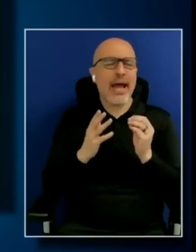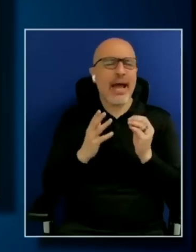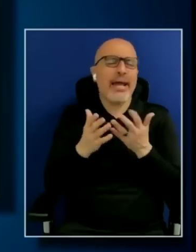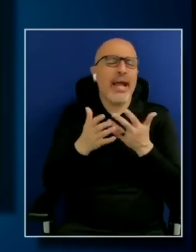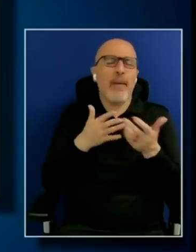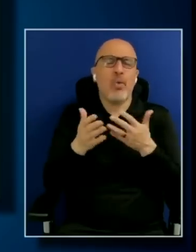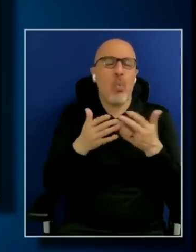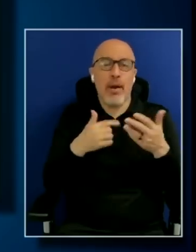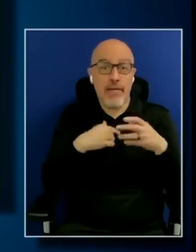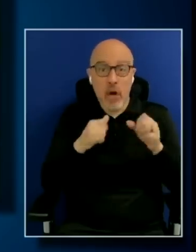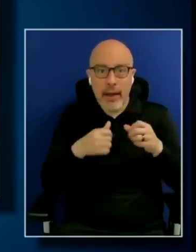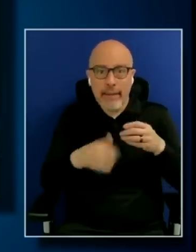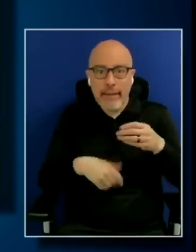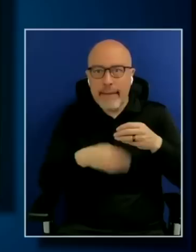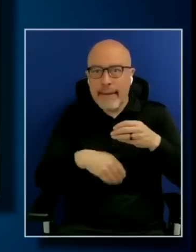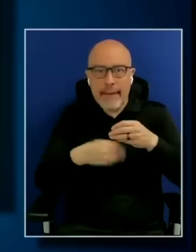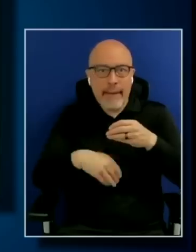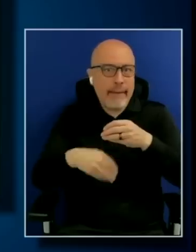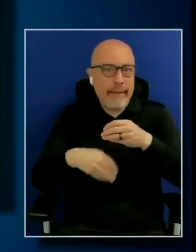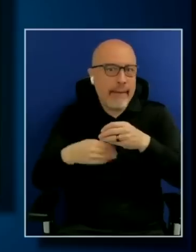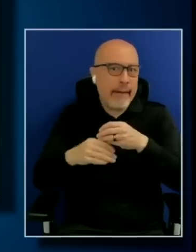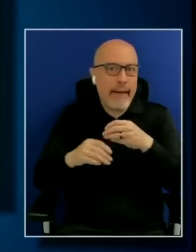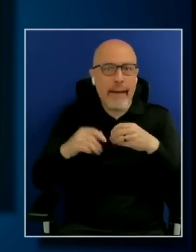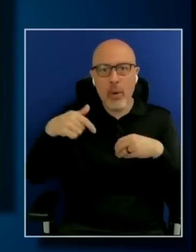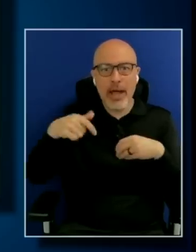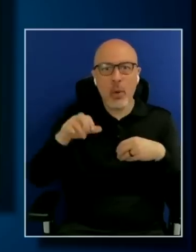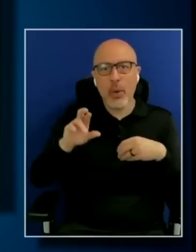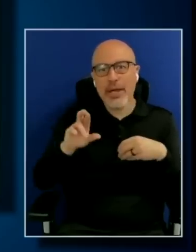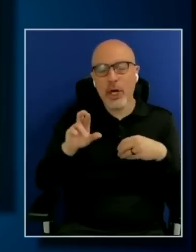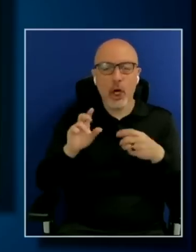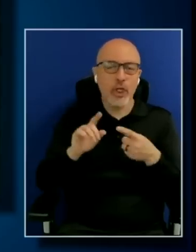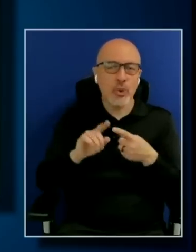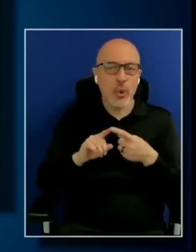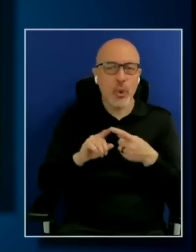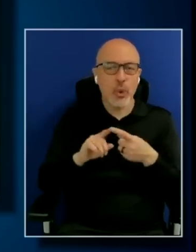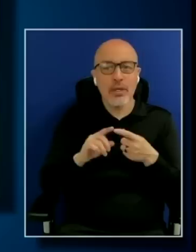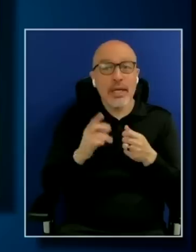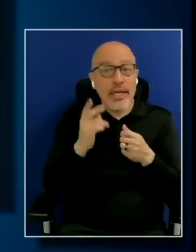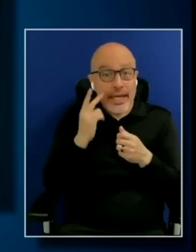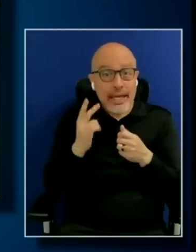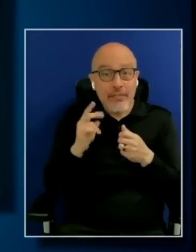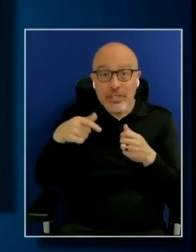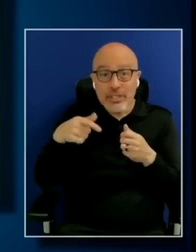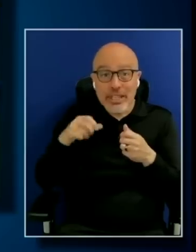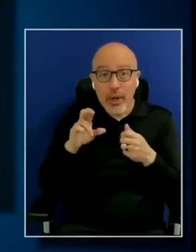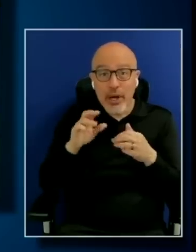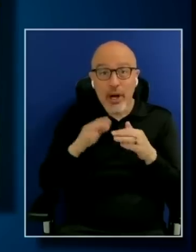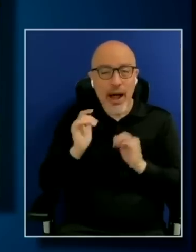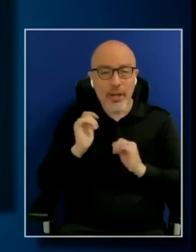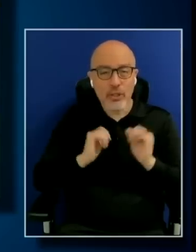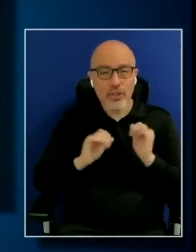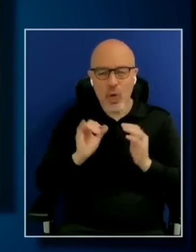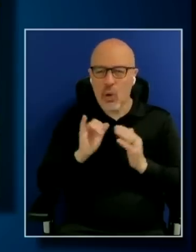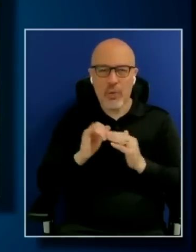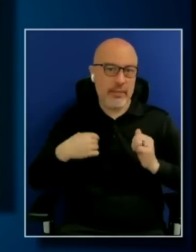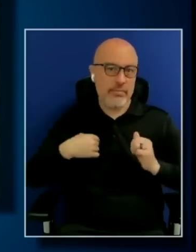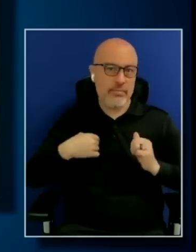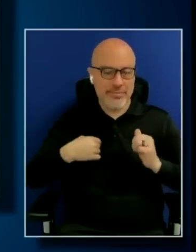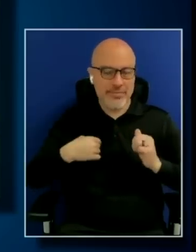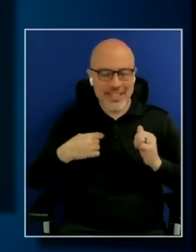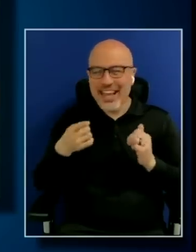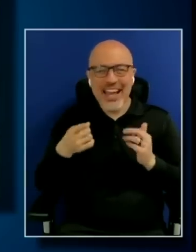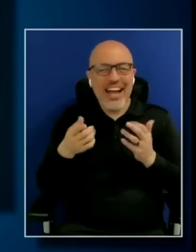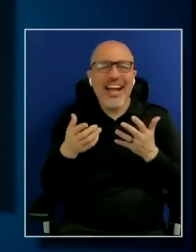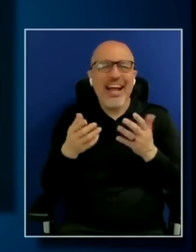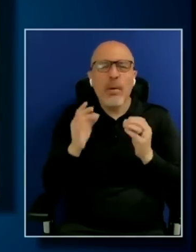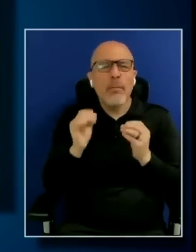could, just basically adding queerness to, like, the, if you see anything queer in the show, I'm proud of them. But, like, I just was like, no one